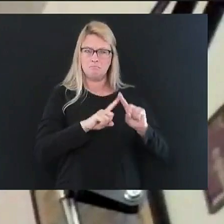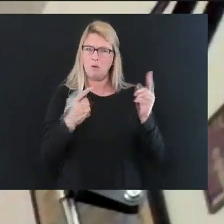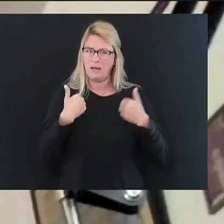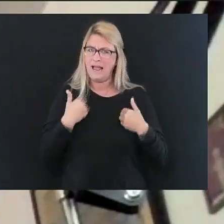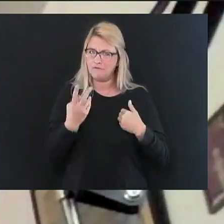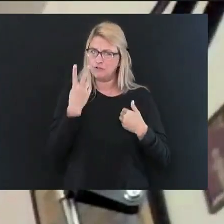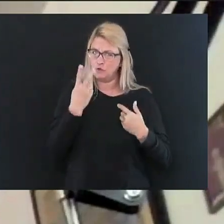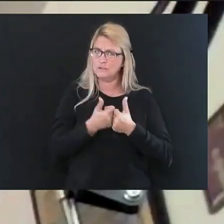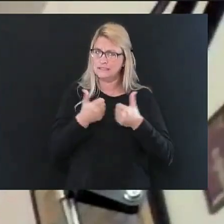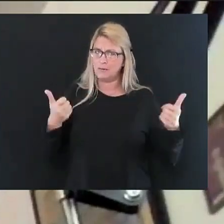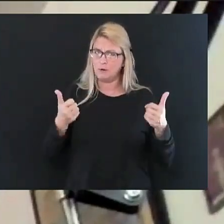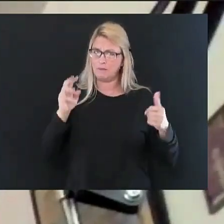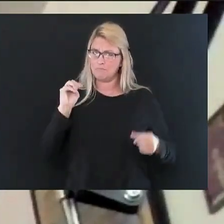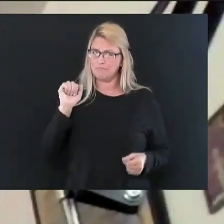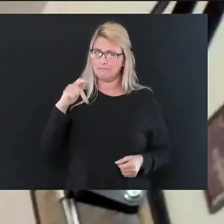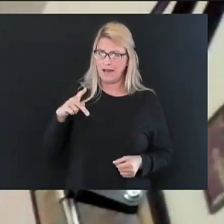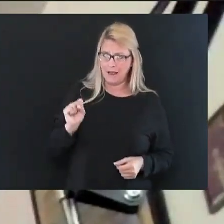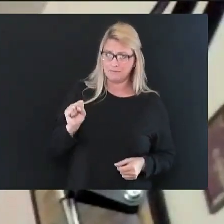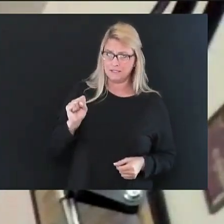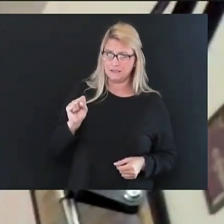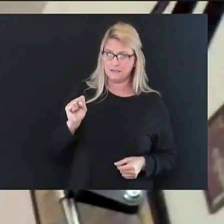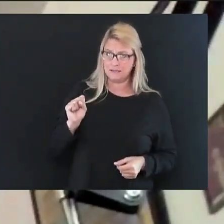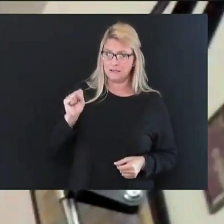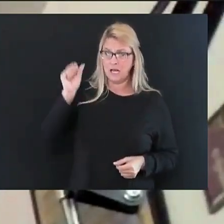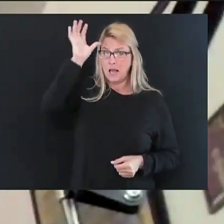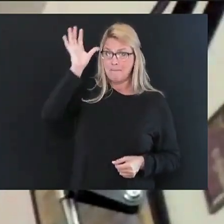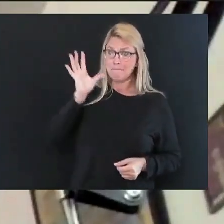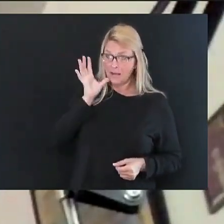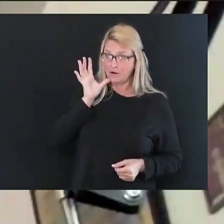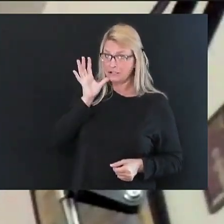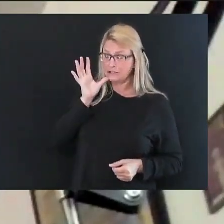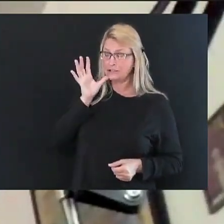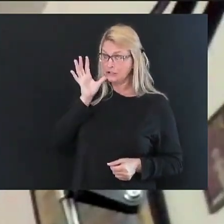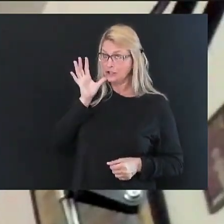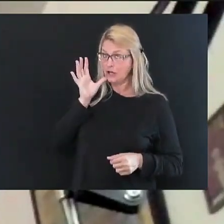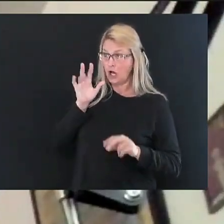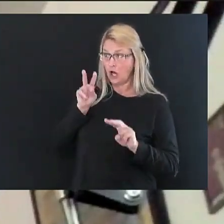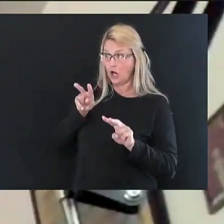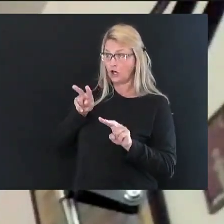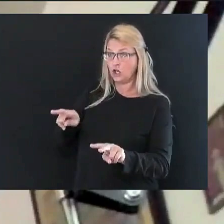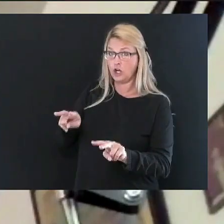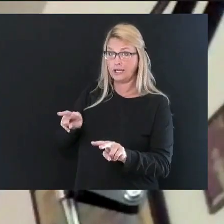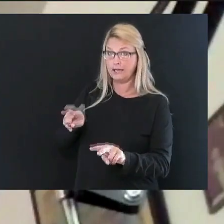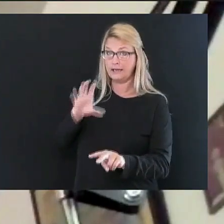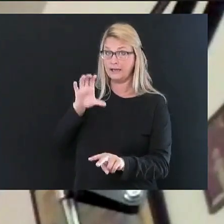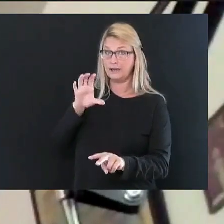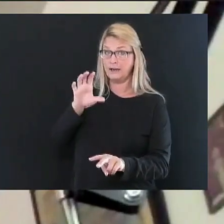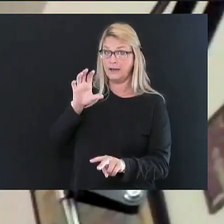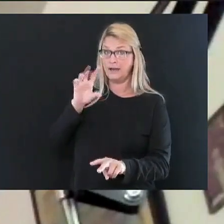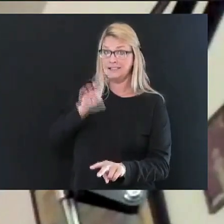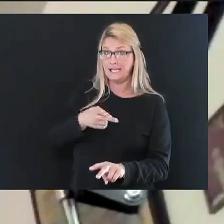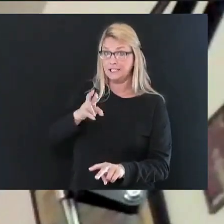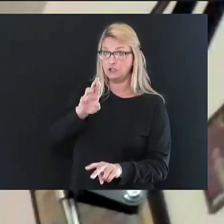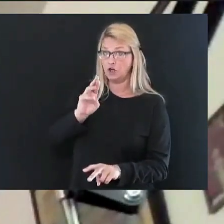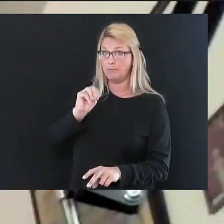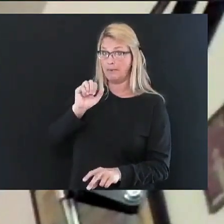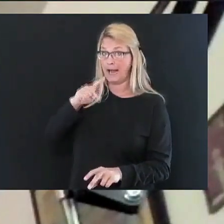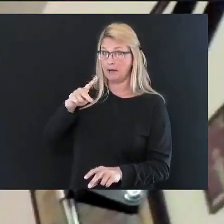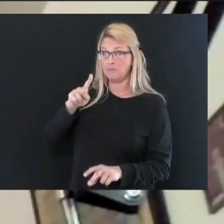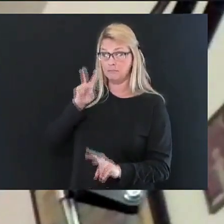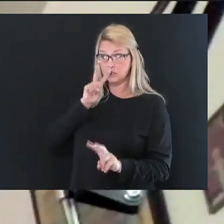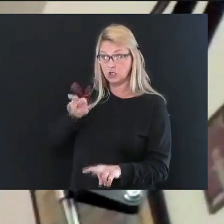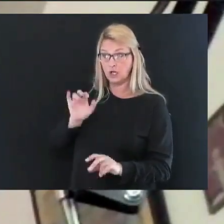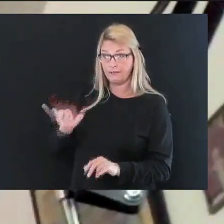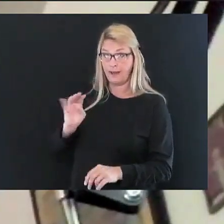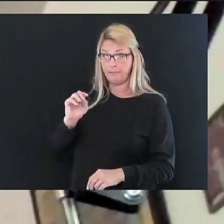maps. Parents do use this map for looking at whether their school is going to reopen for next week. And parents do